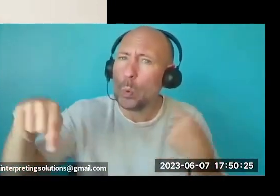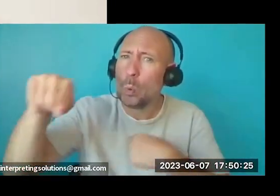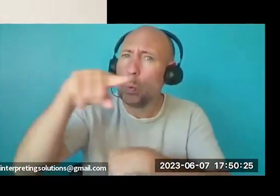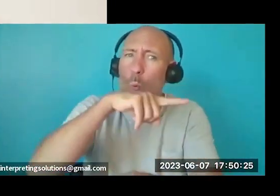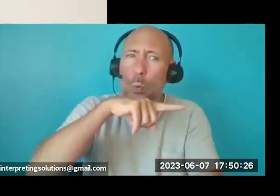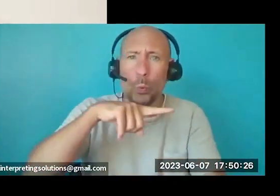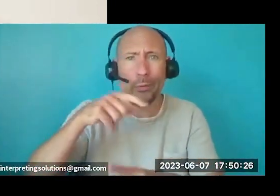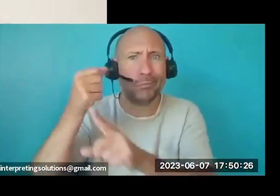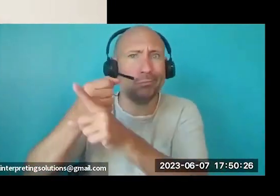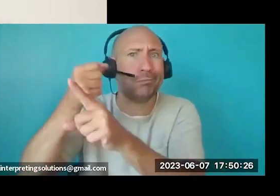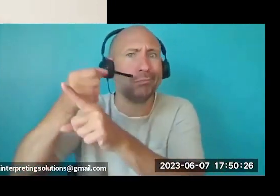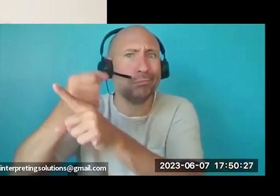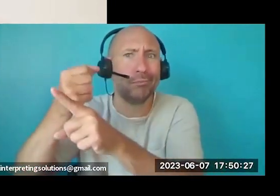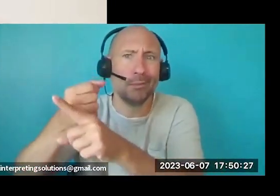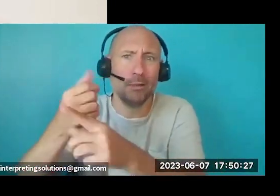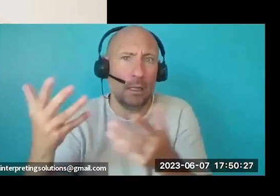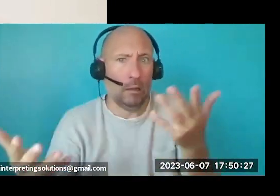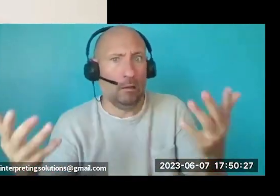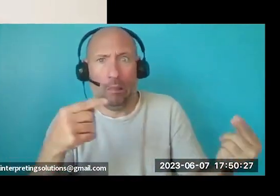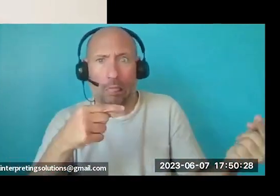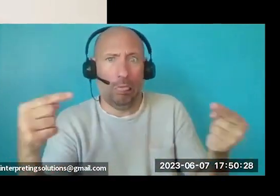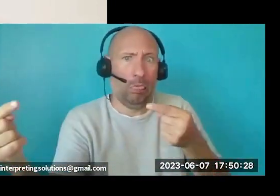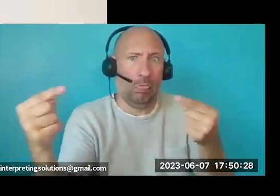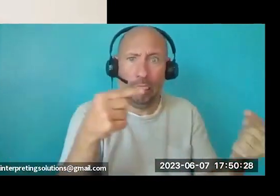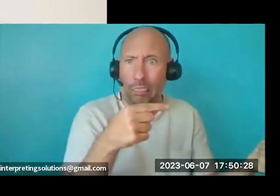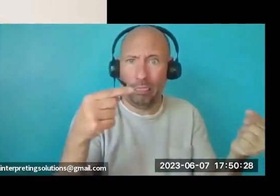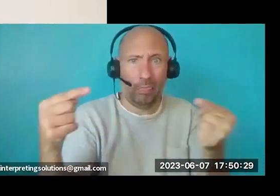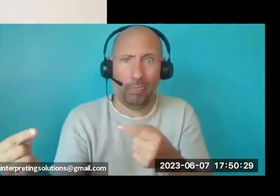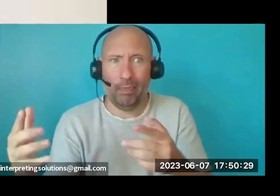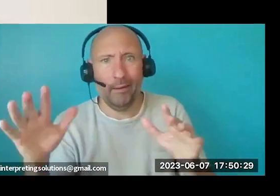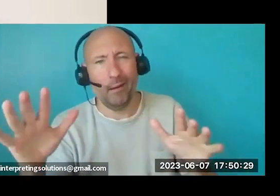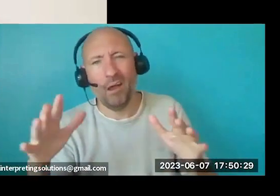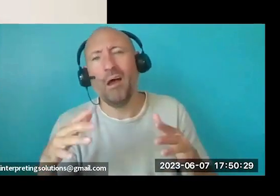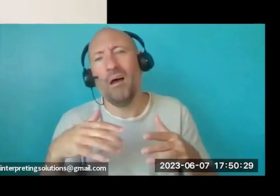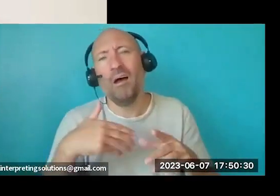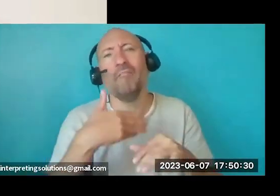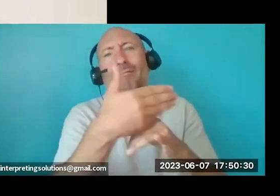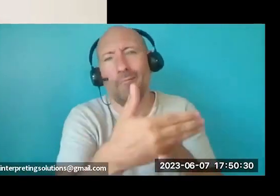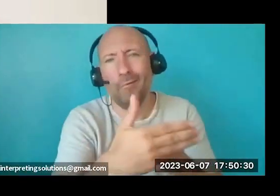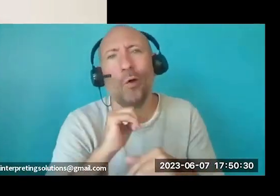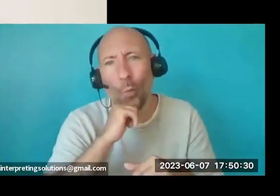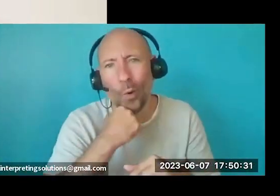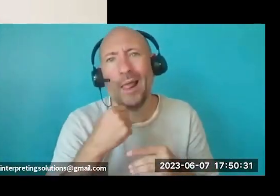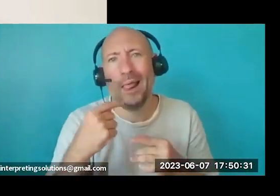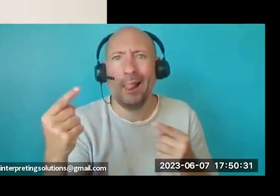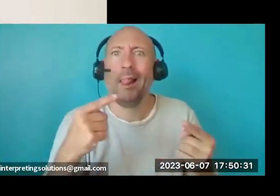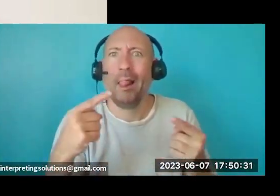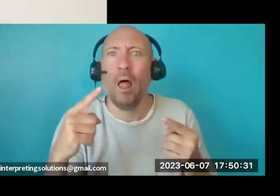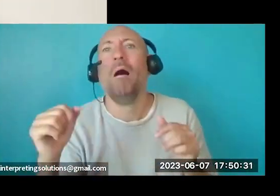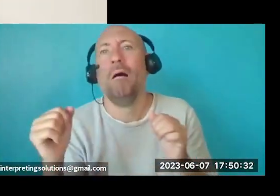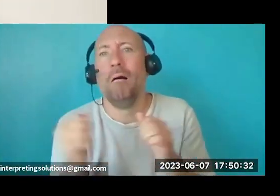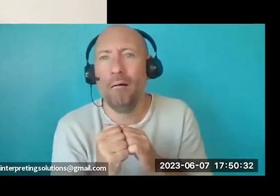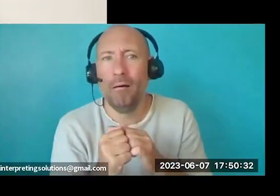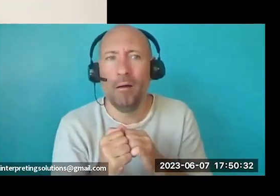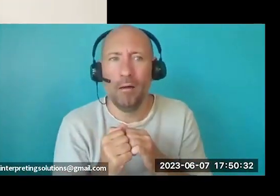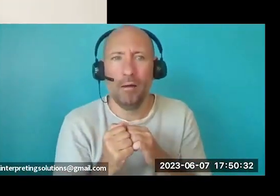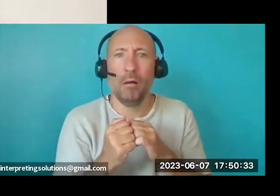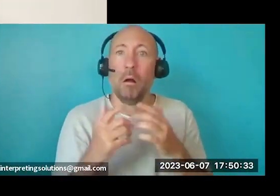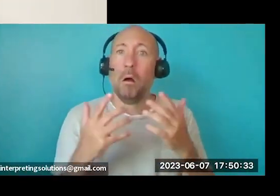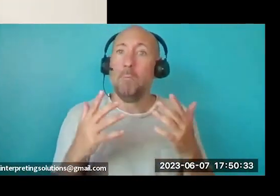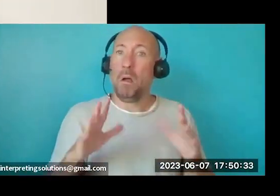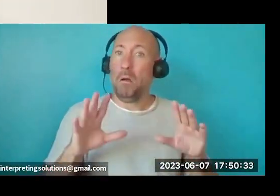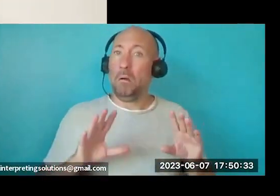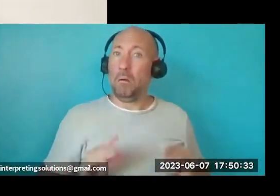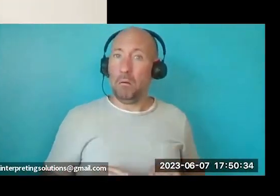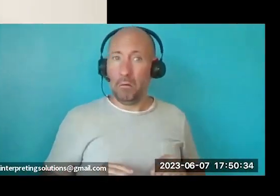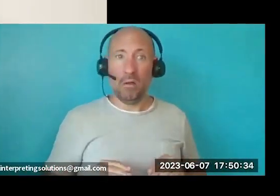still reasoning on those aspects, but I'm sure that we will find a way. So unless there are further